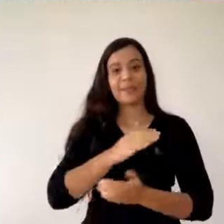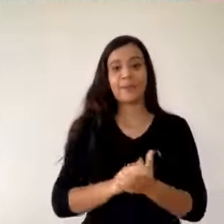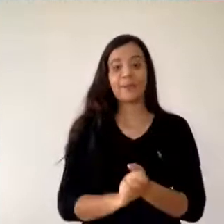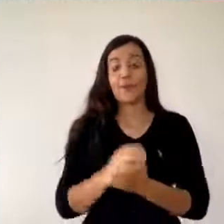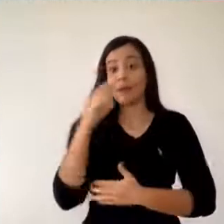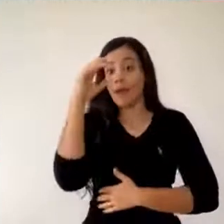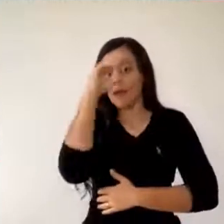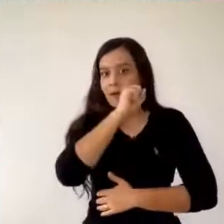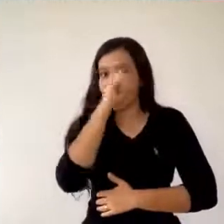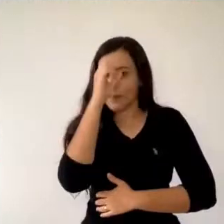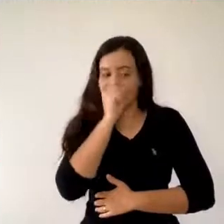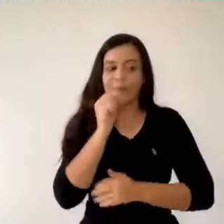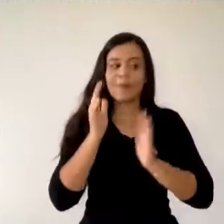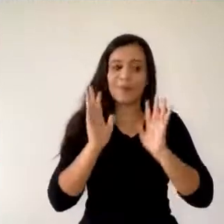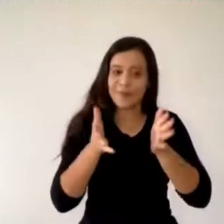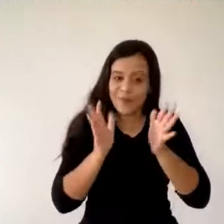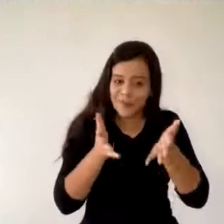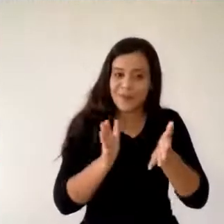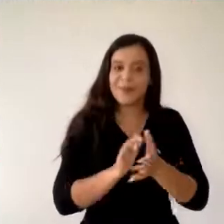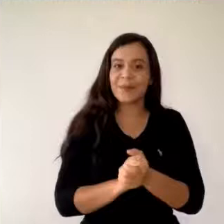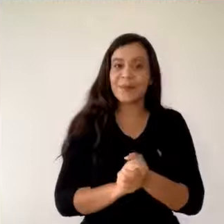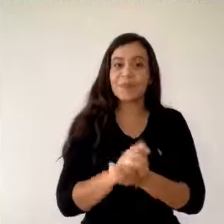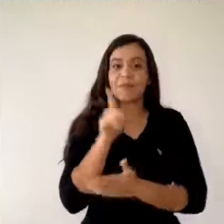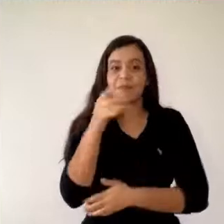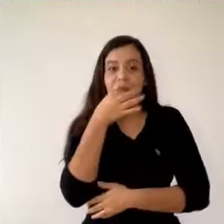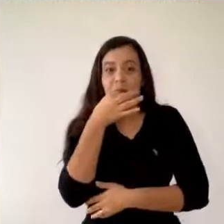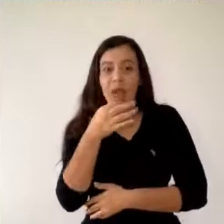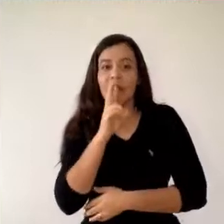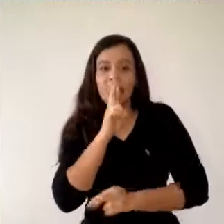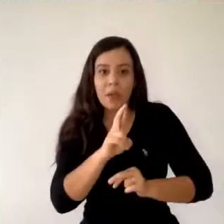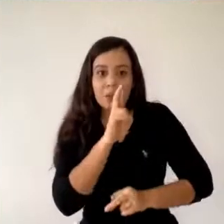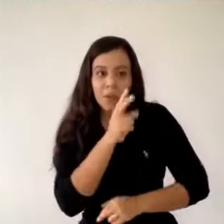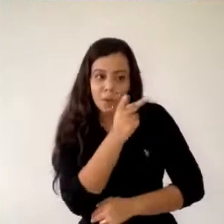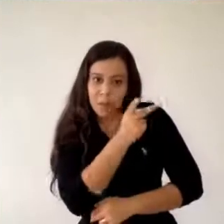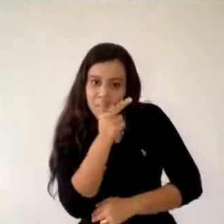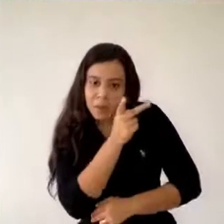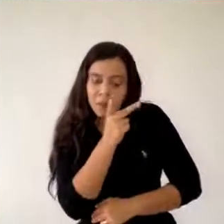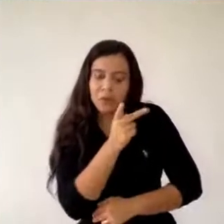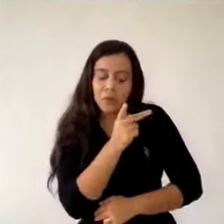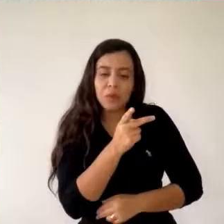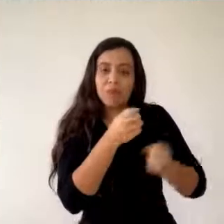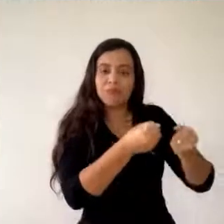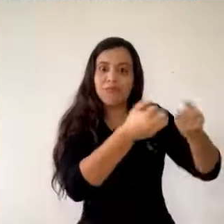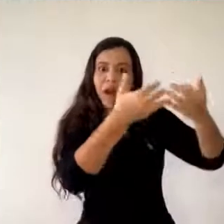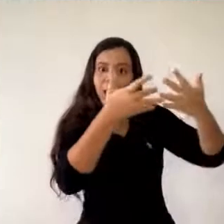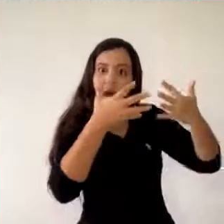have learned so much just by hearing this first